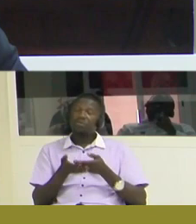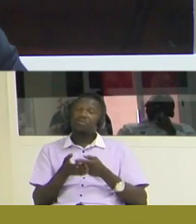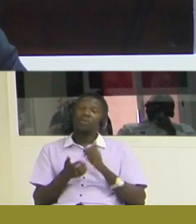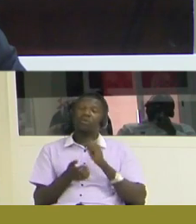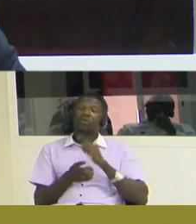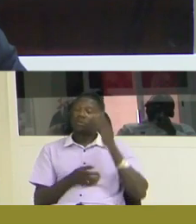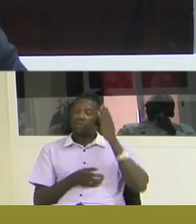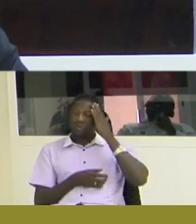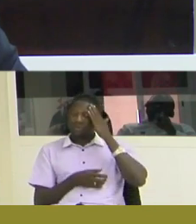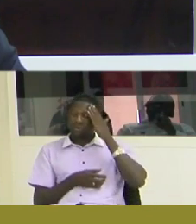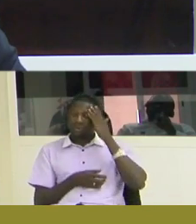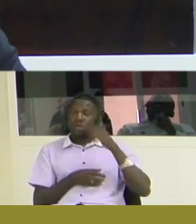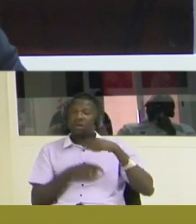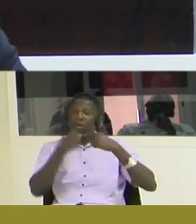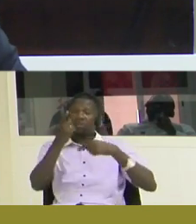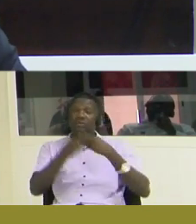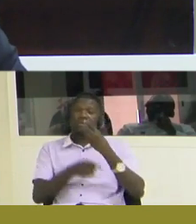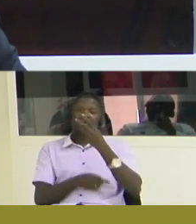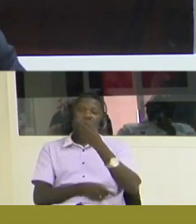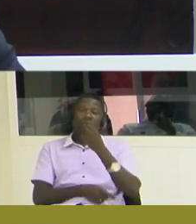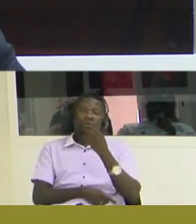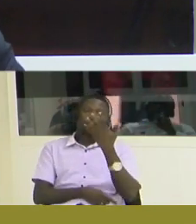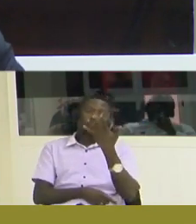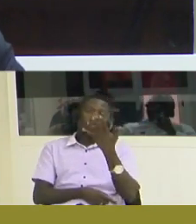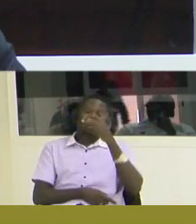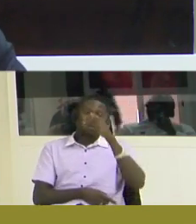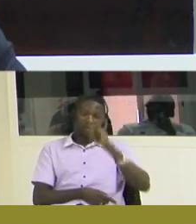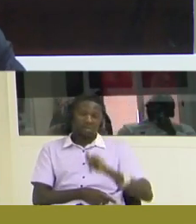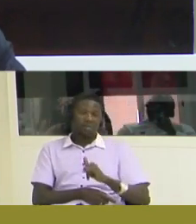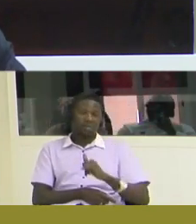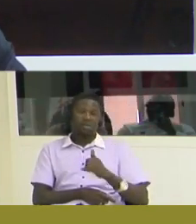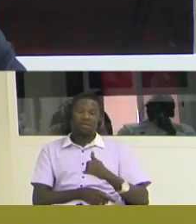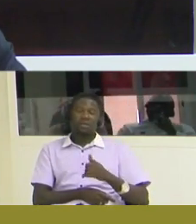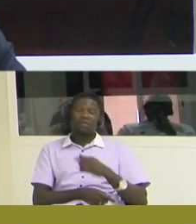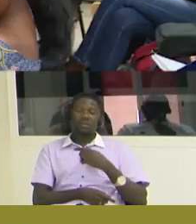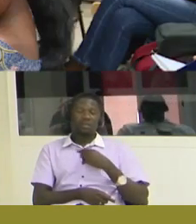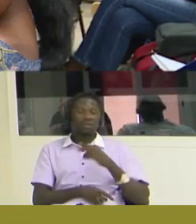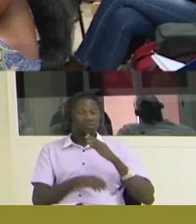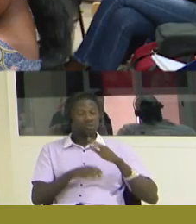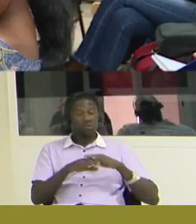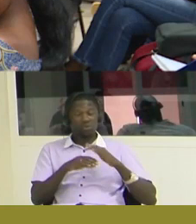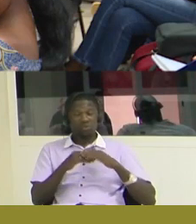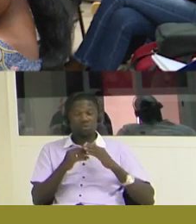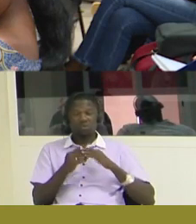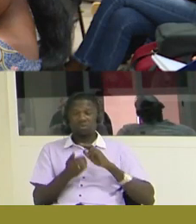25 years it is highly unusual for